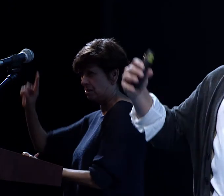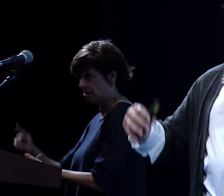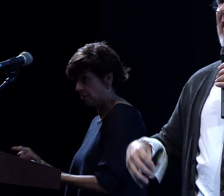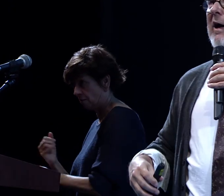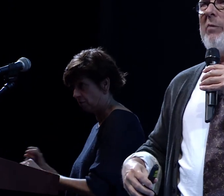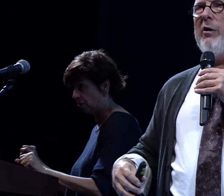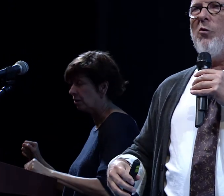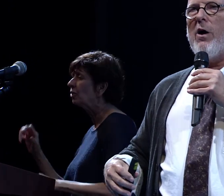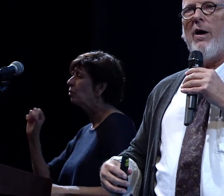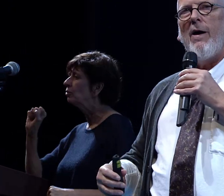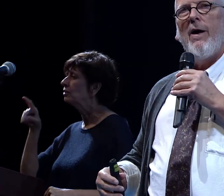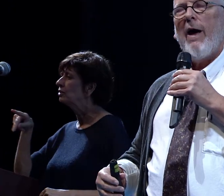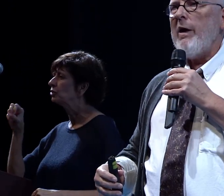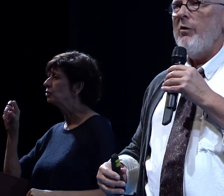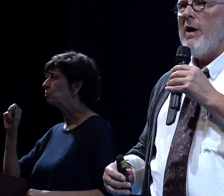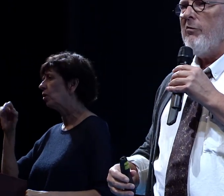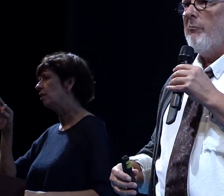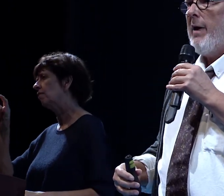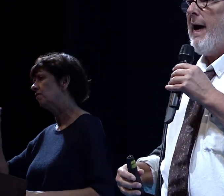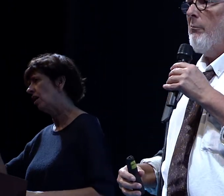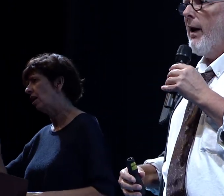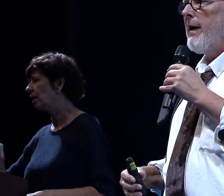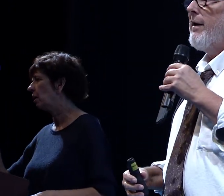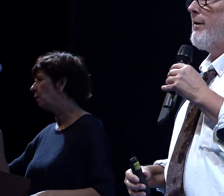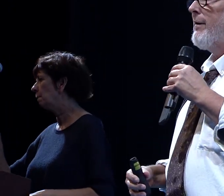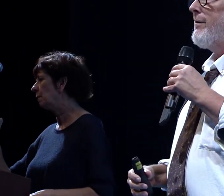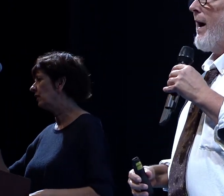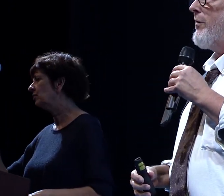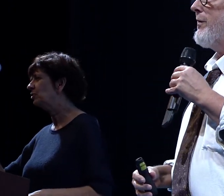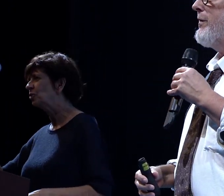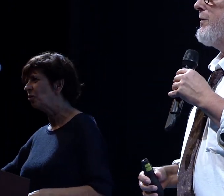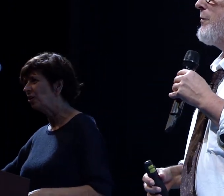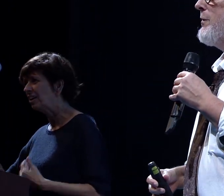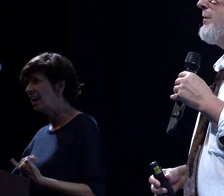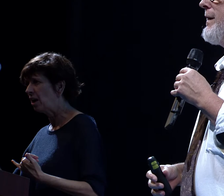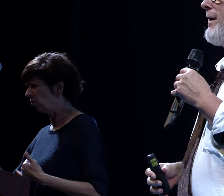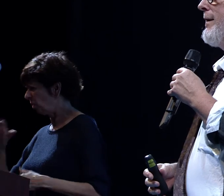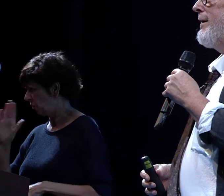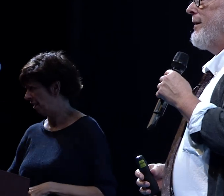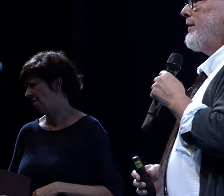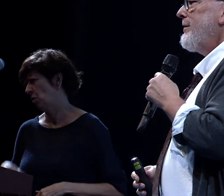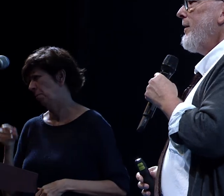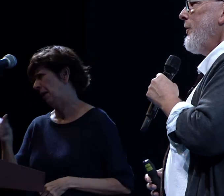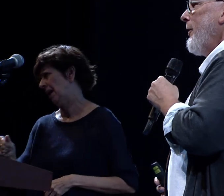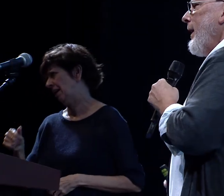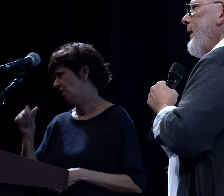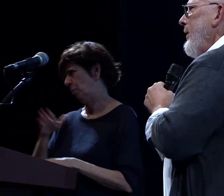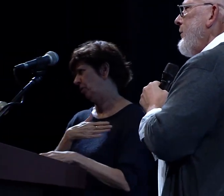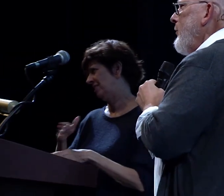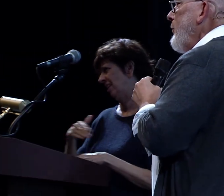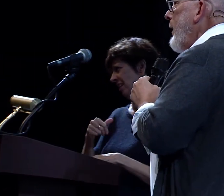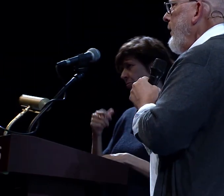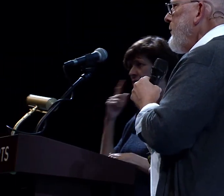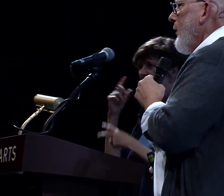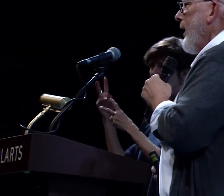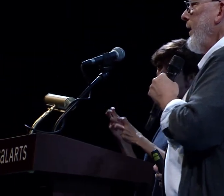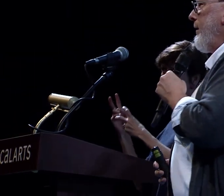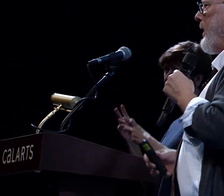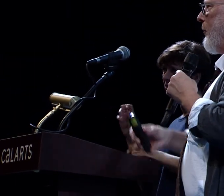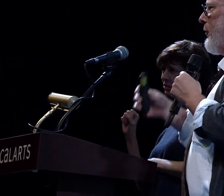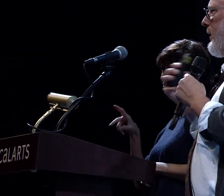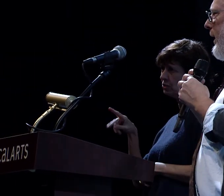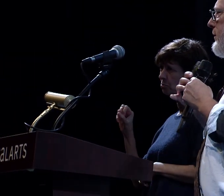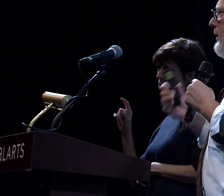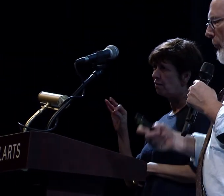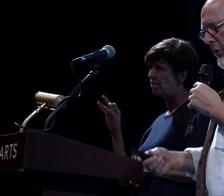listen to Spotify and Pandora, and they would never pay money to actually listen to music. So who pays for it?